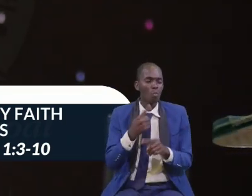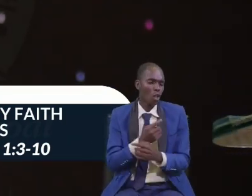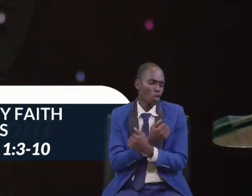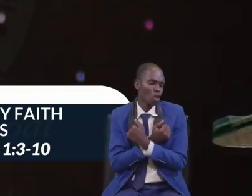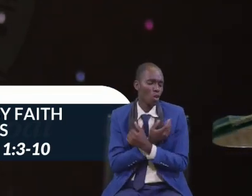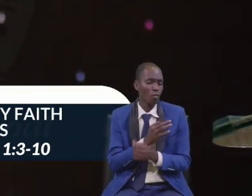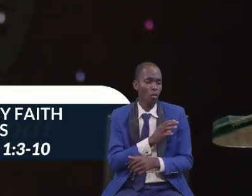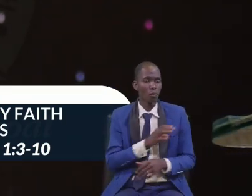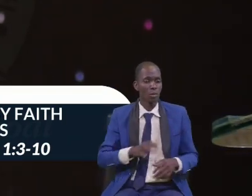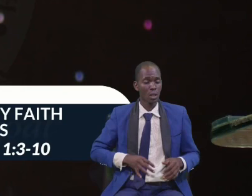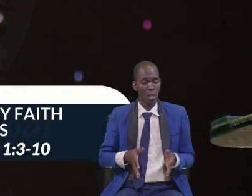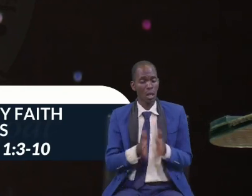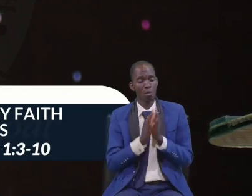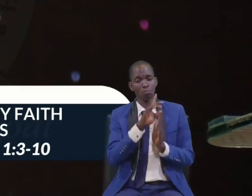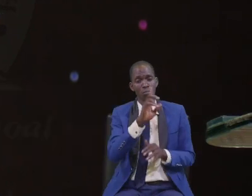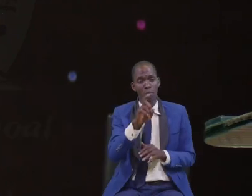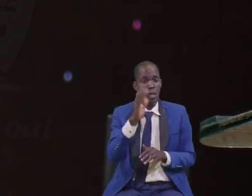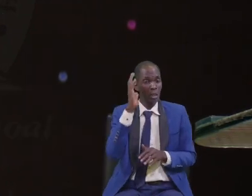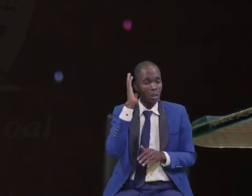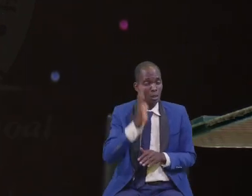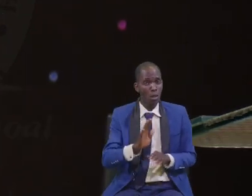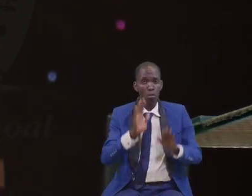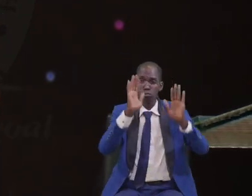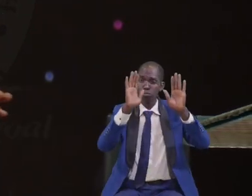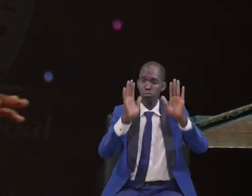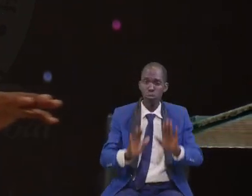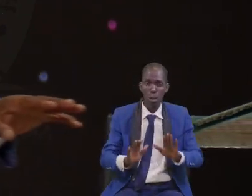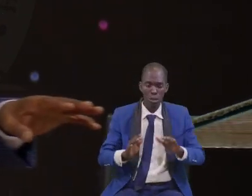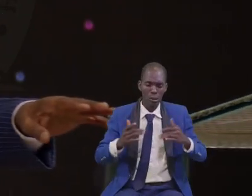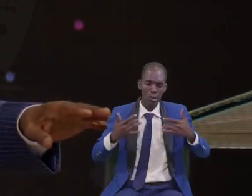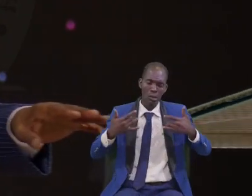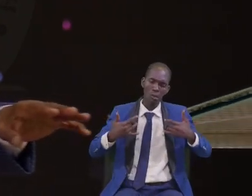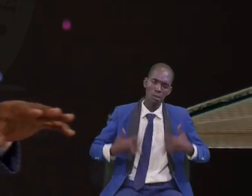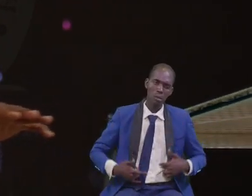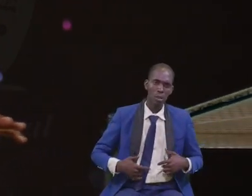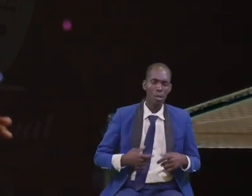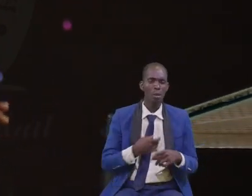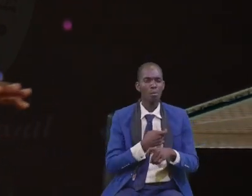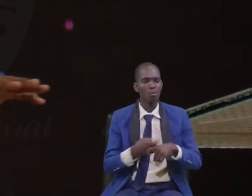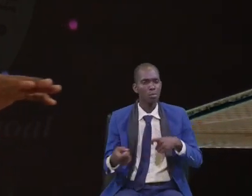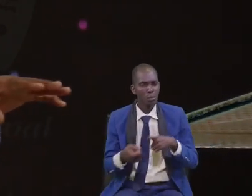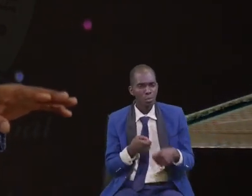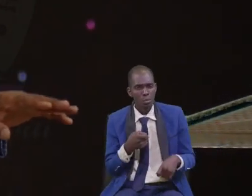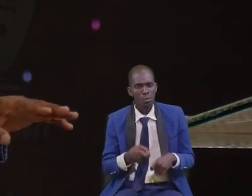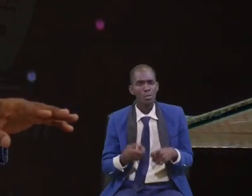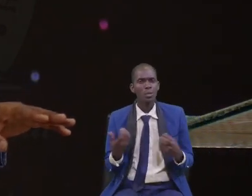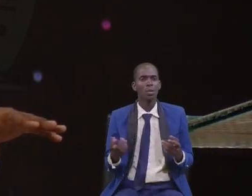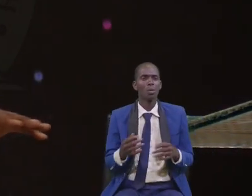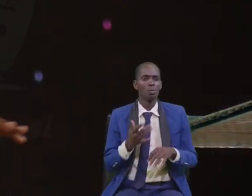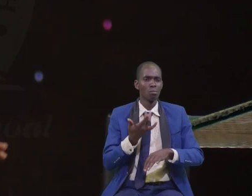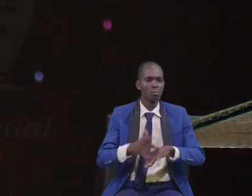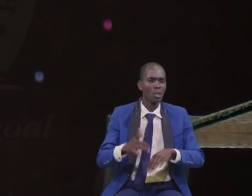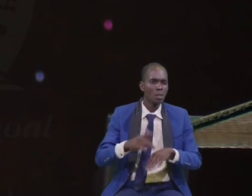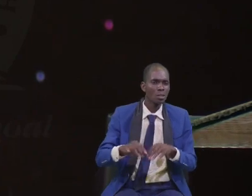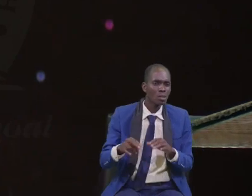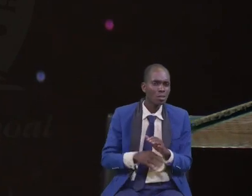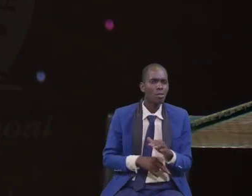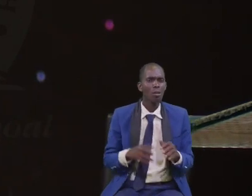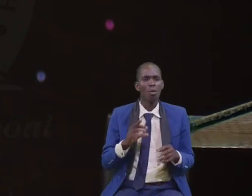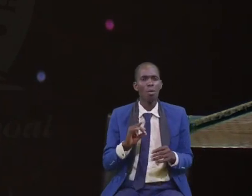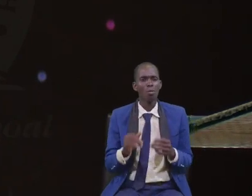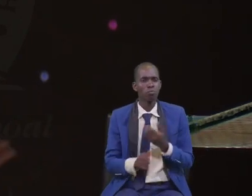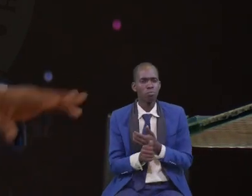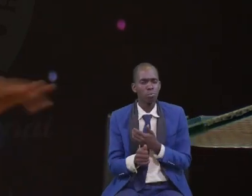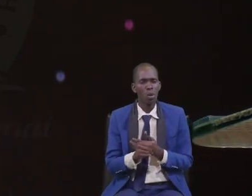He said, shall tribulation or distress or persecution or famine or nakedness or peril